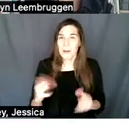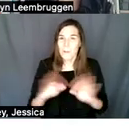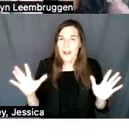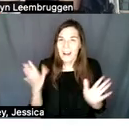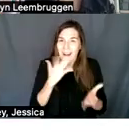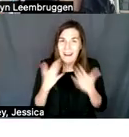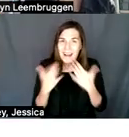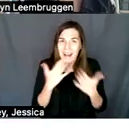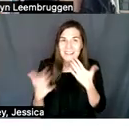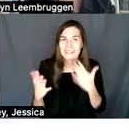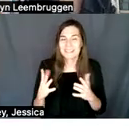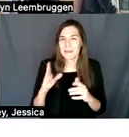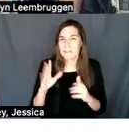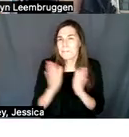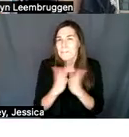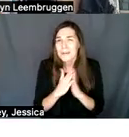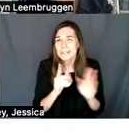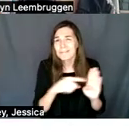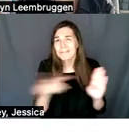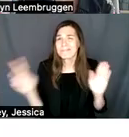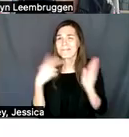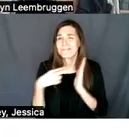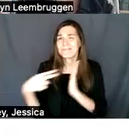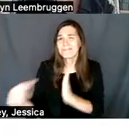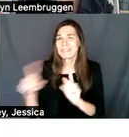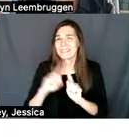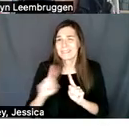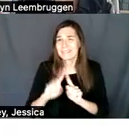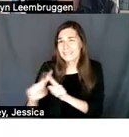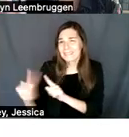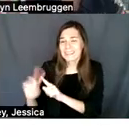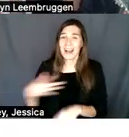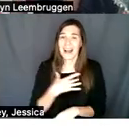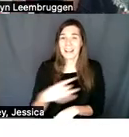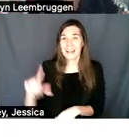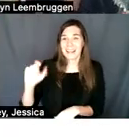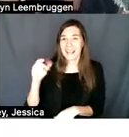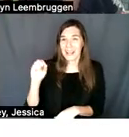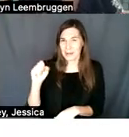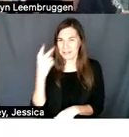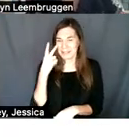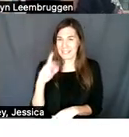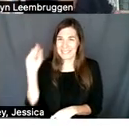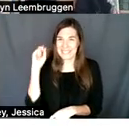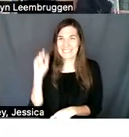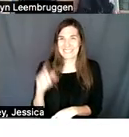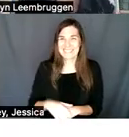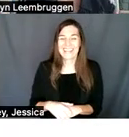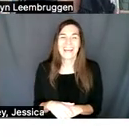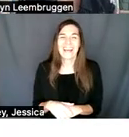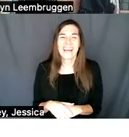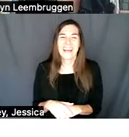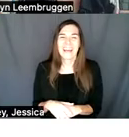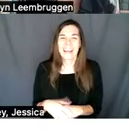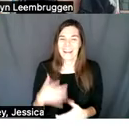colors and all kinds of books. I like trying all kinds of new things to read. I like Legos. You might see a couple in my background. So